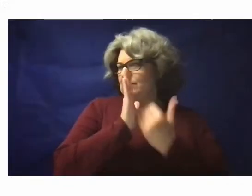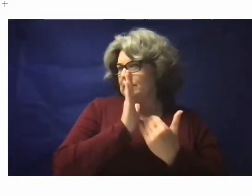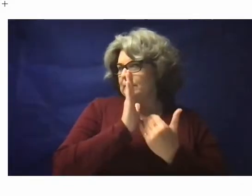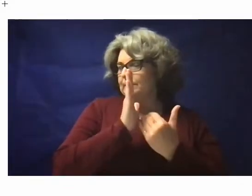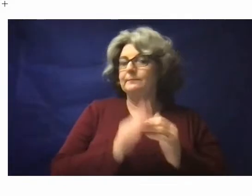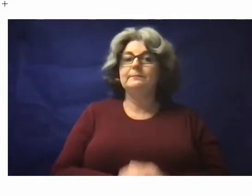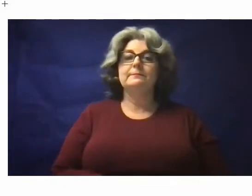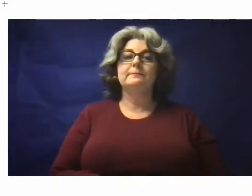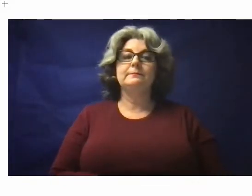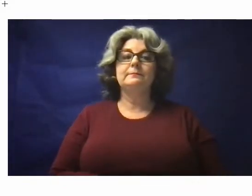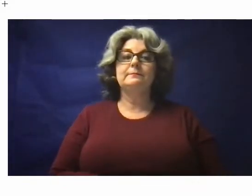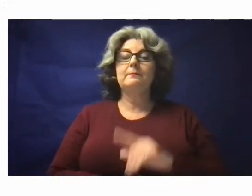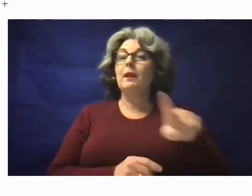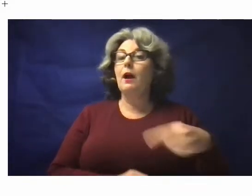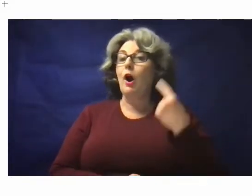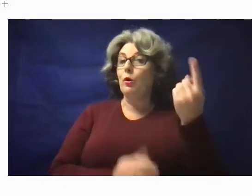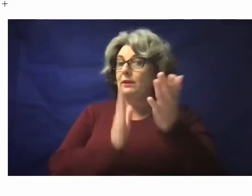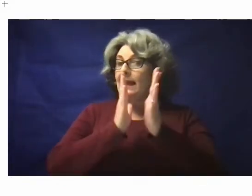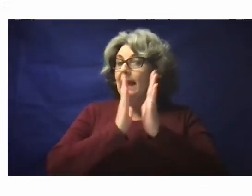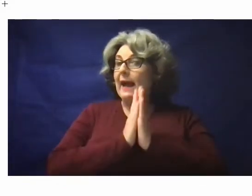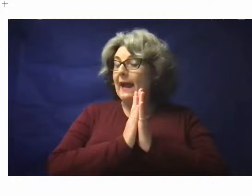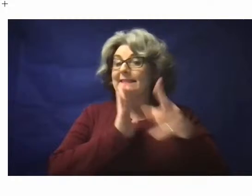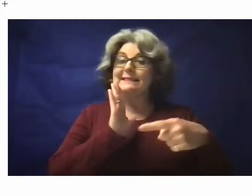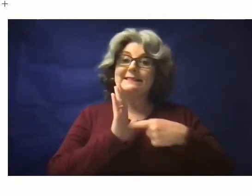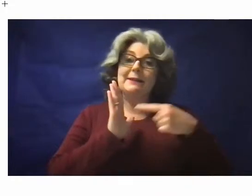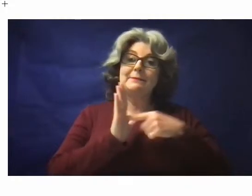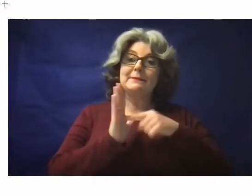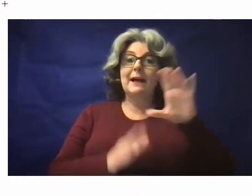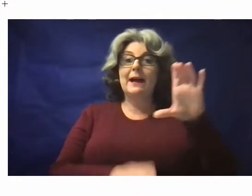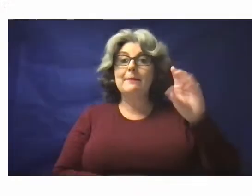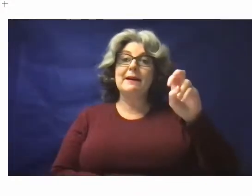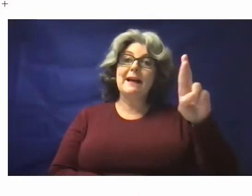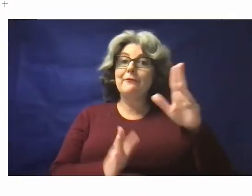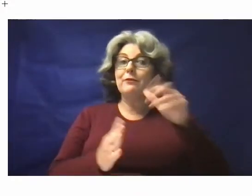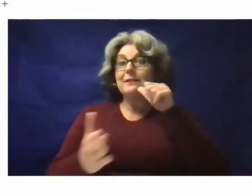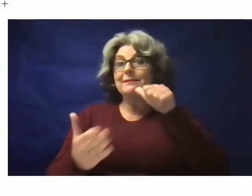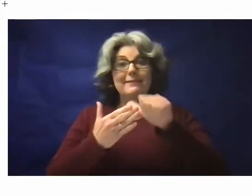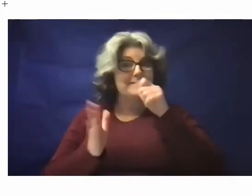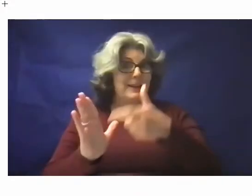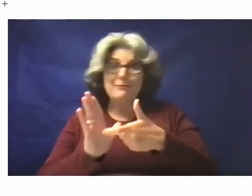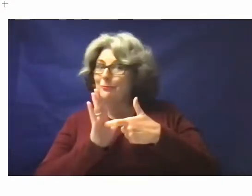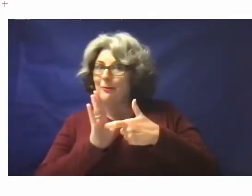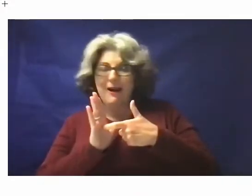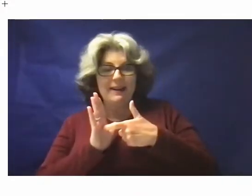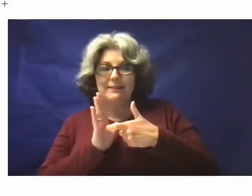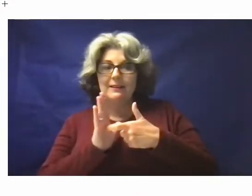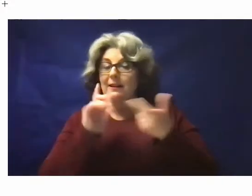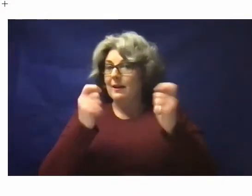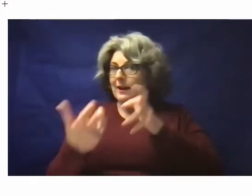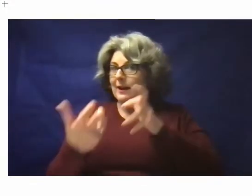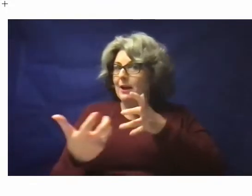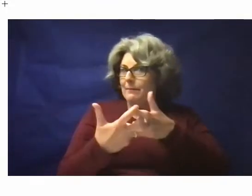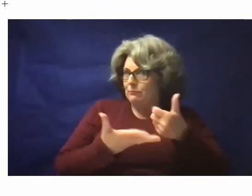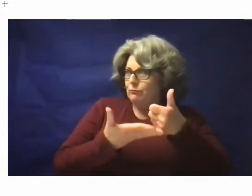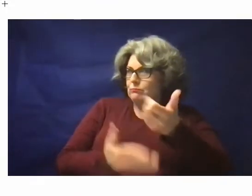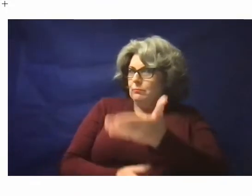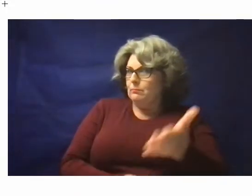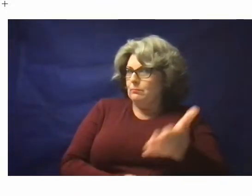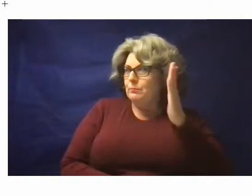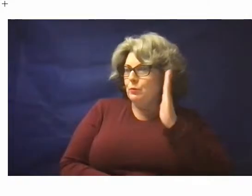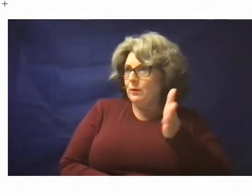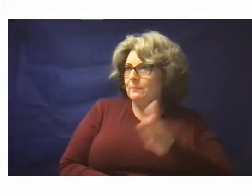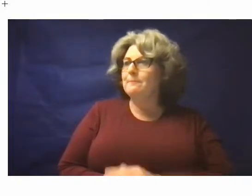is only asked. Sometimes a cover letter is not required. And remember that accommodations are there to help you.